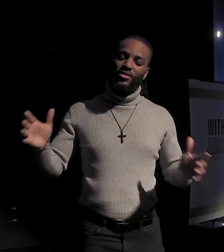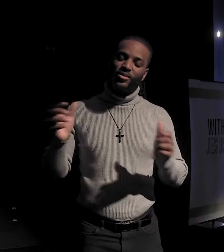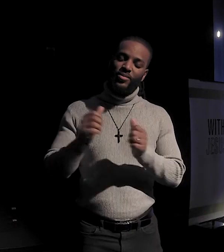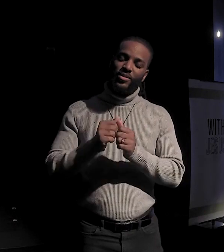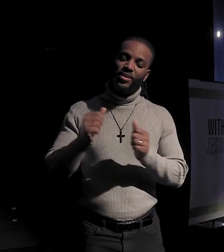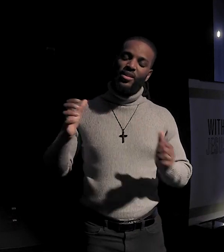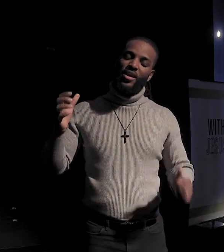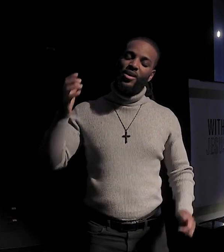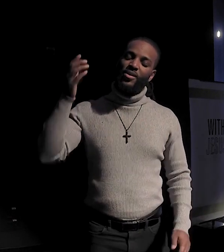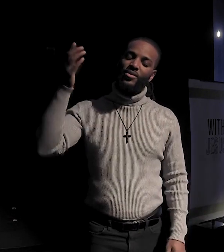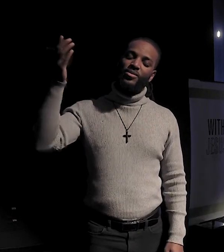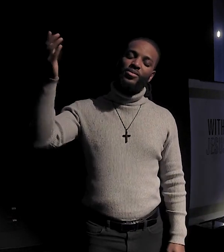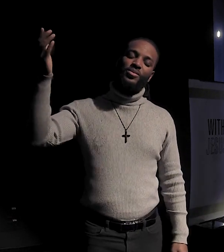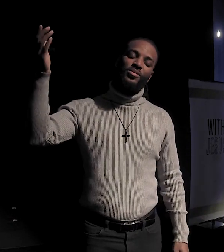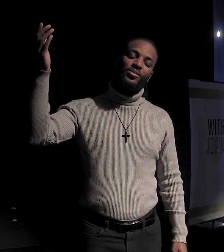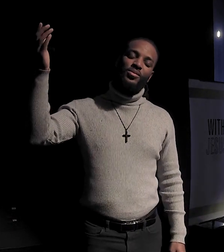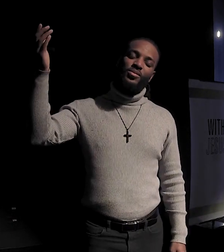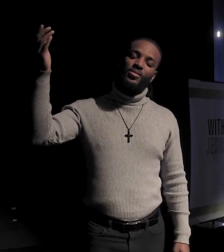before you,